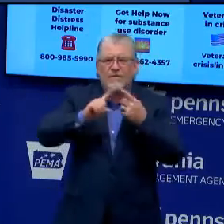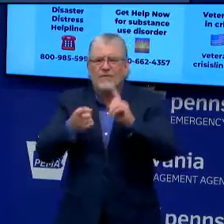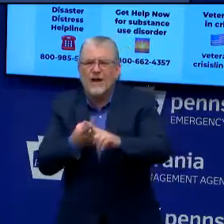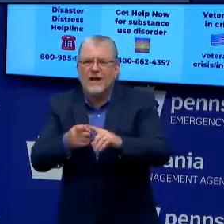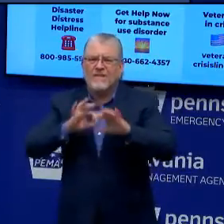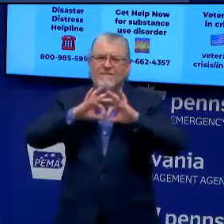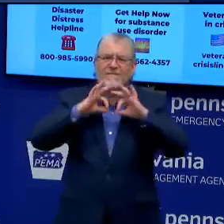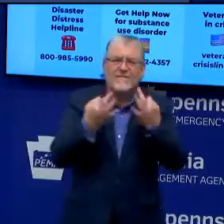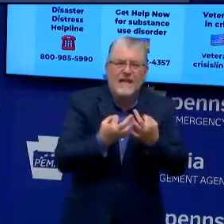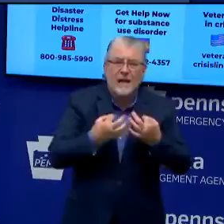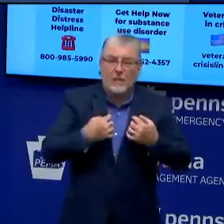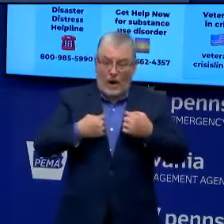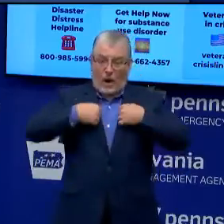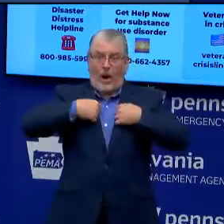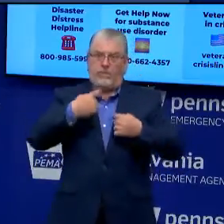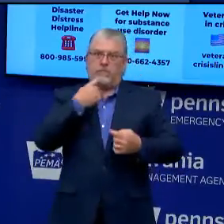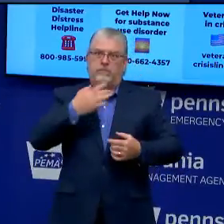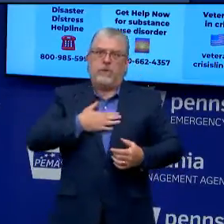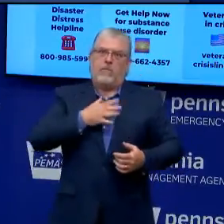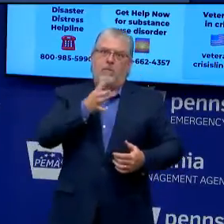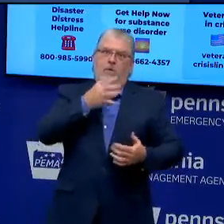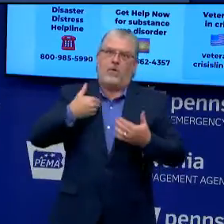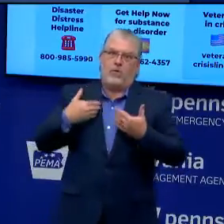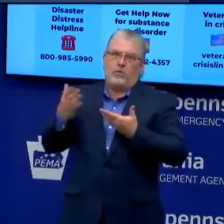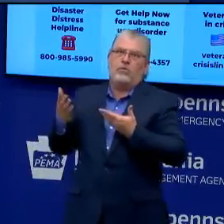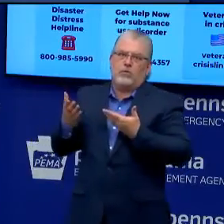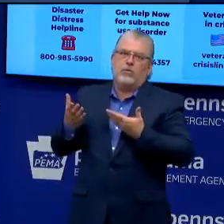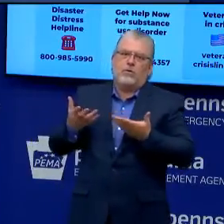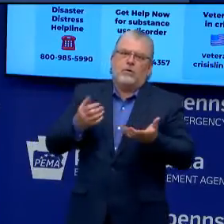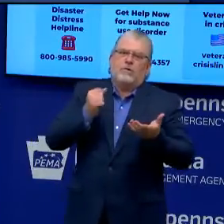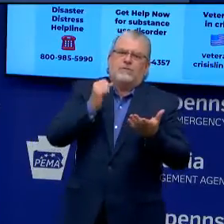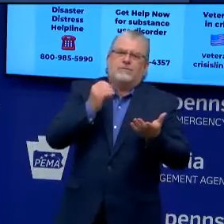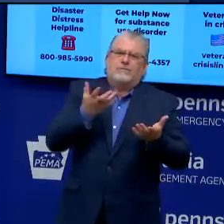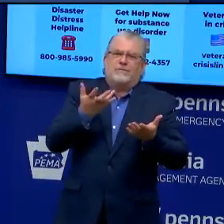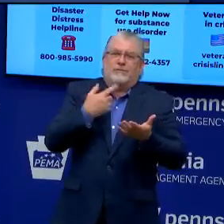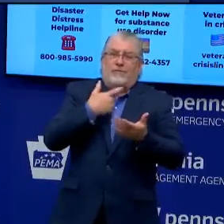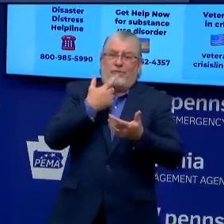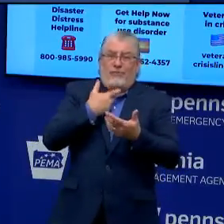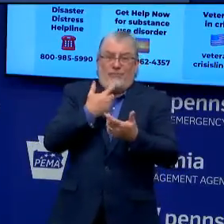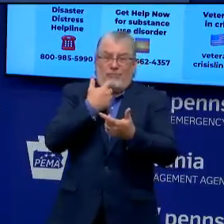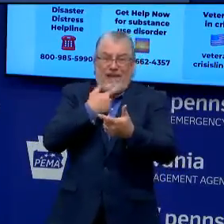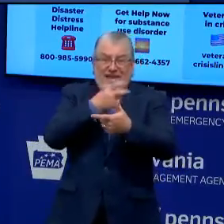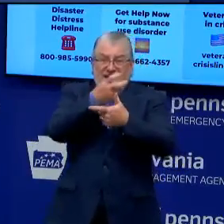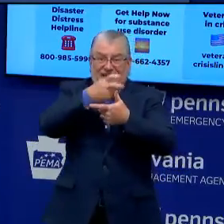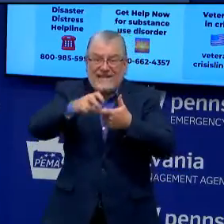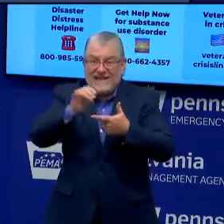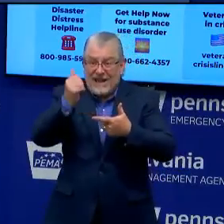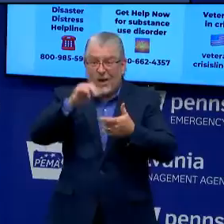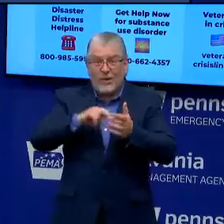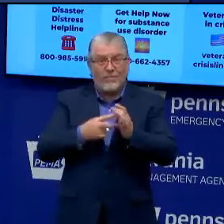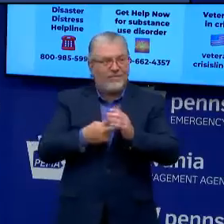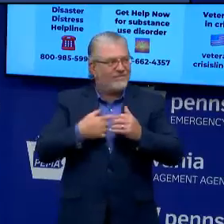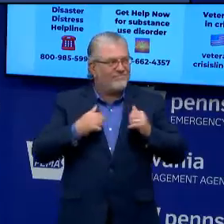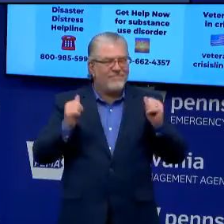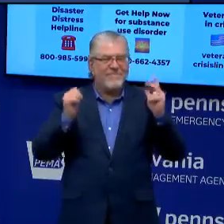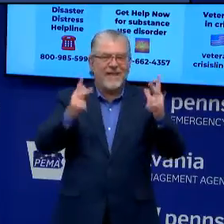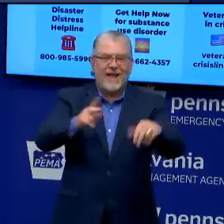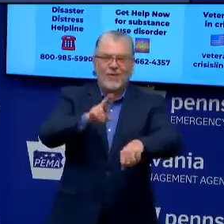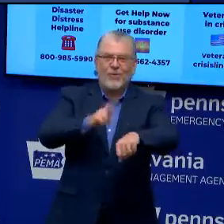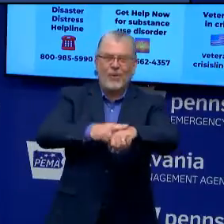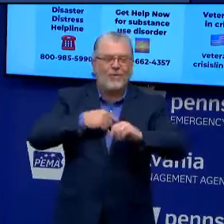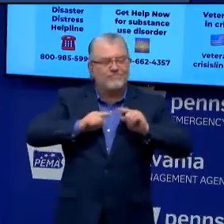are releasing everyone to go about their regular normal activities. It is a staged process. And